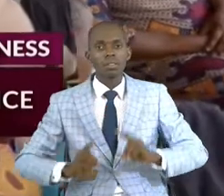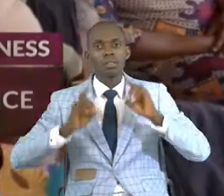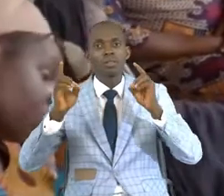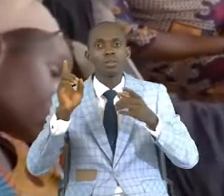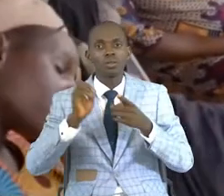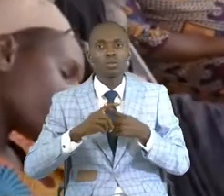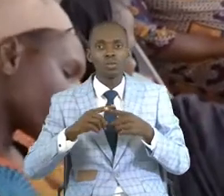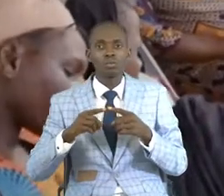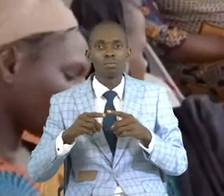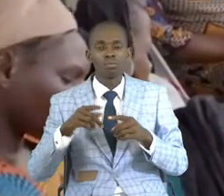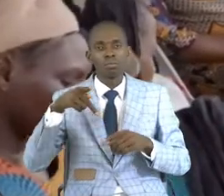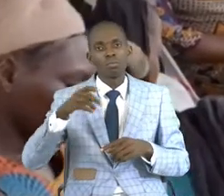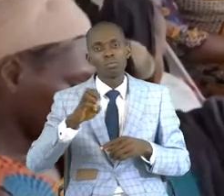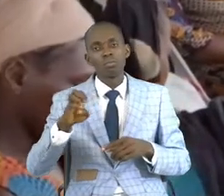one,